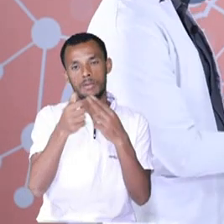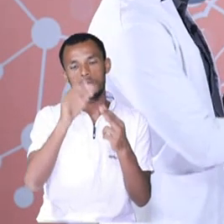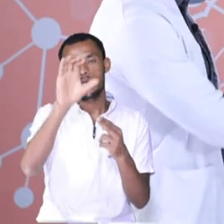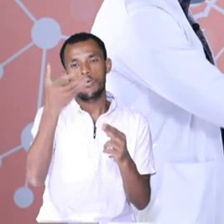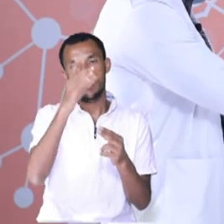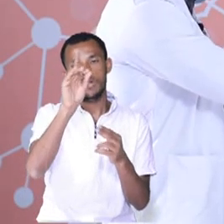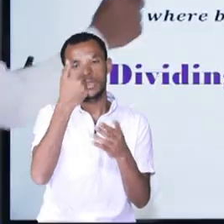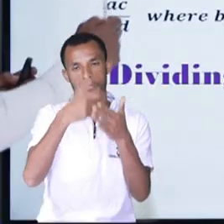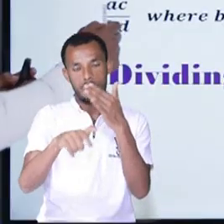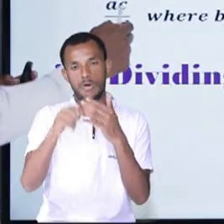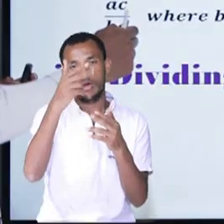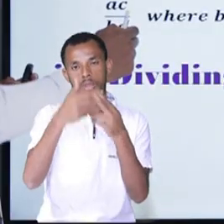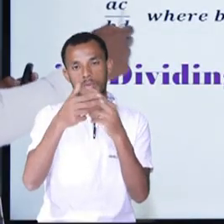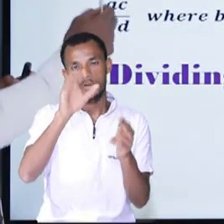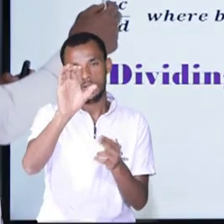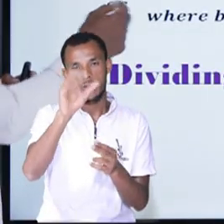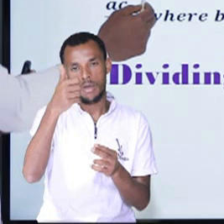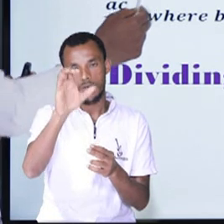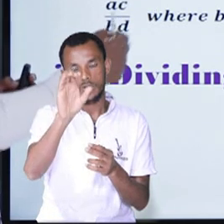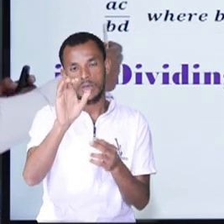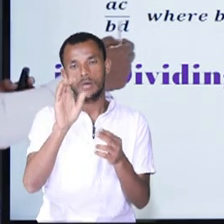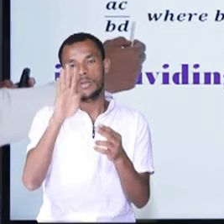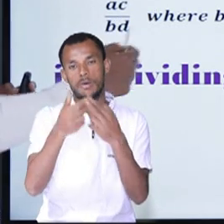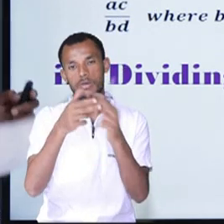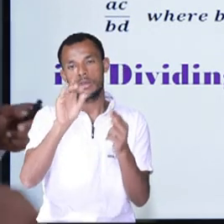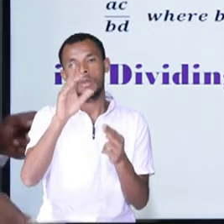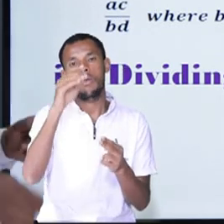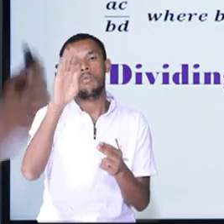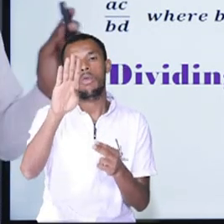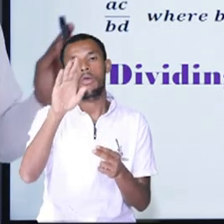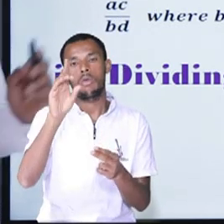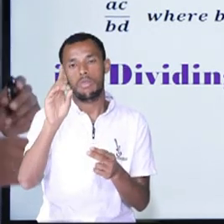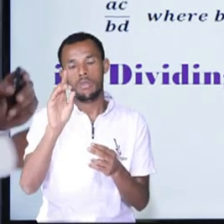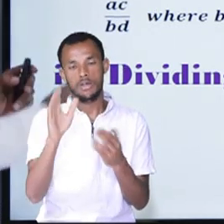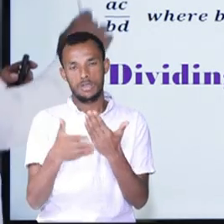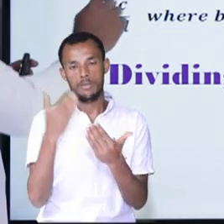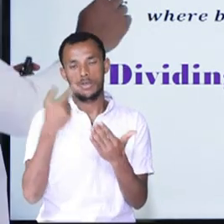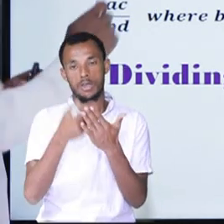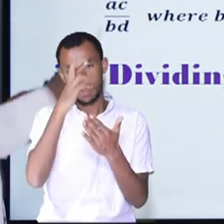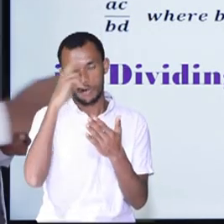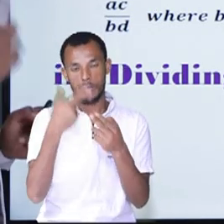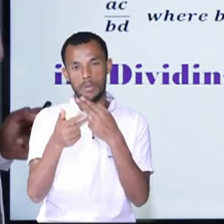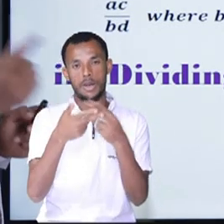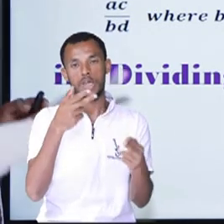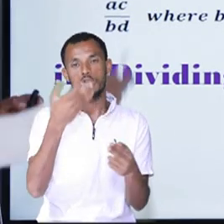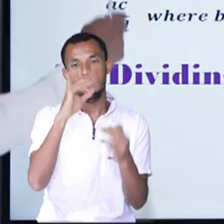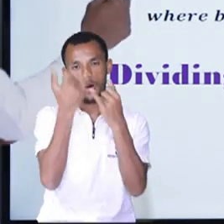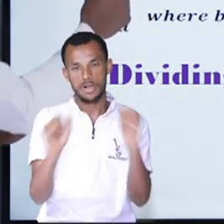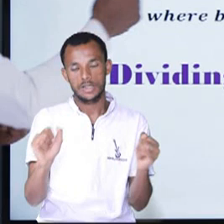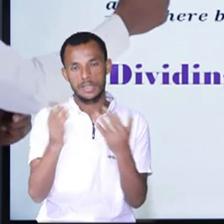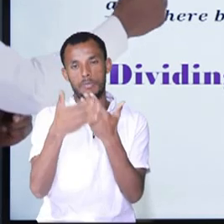then the value will be a times c, ac, b times d, b, d. Simply, in the case of multiplication of